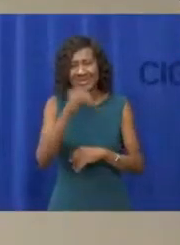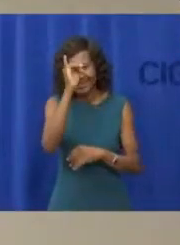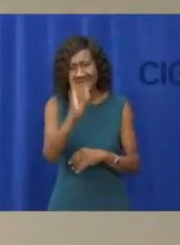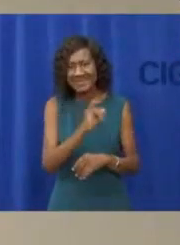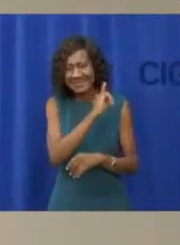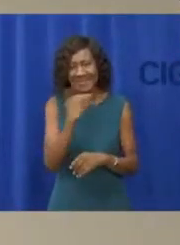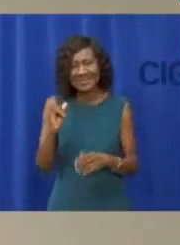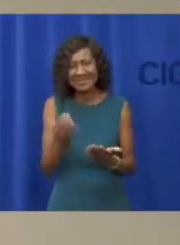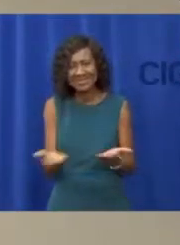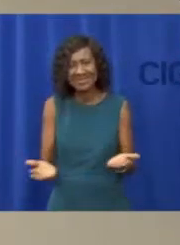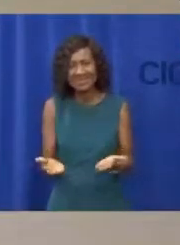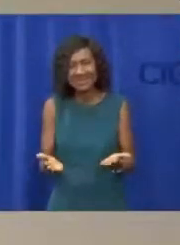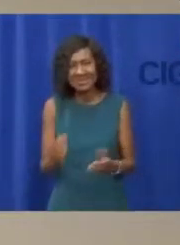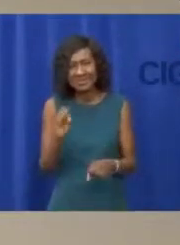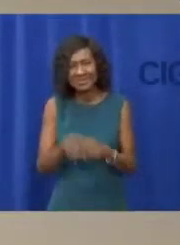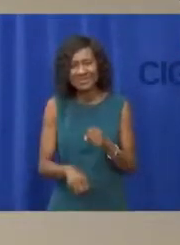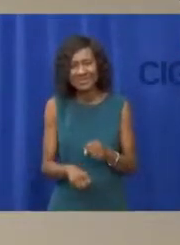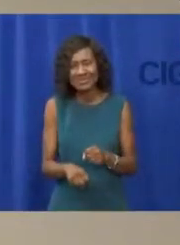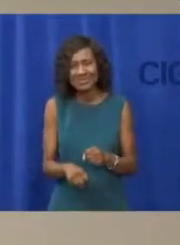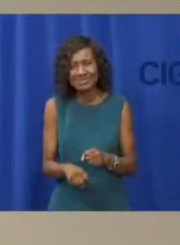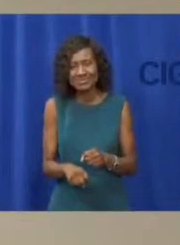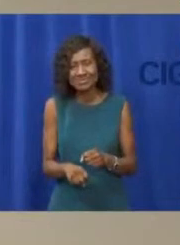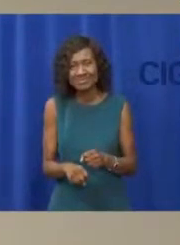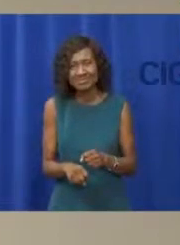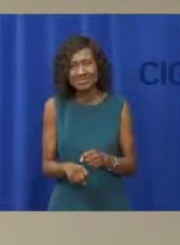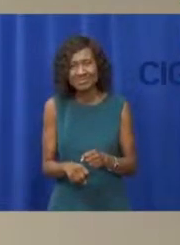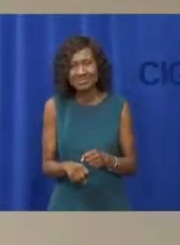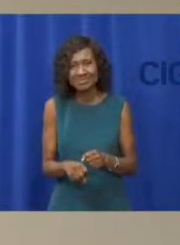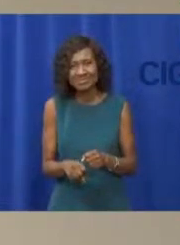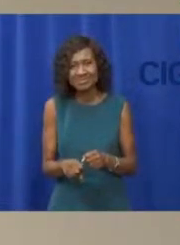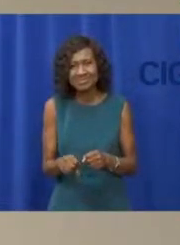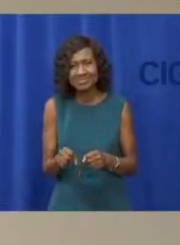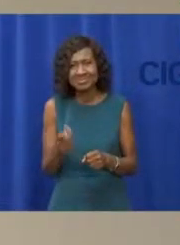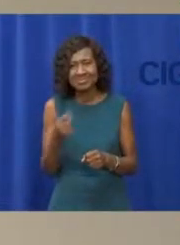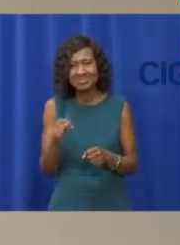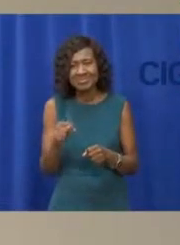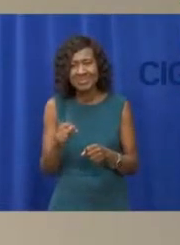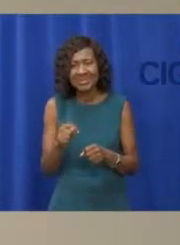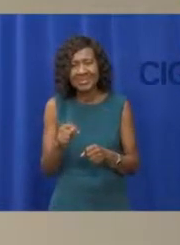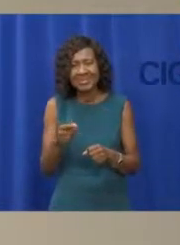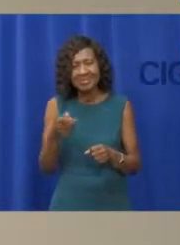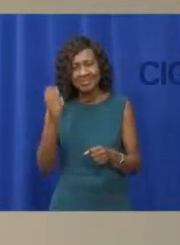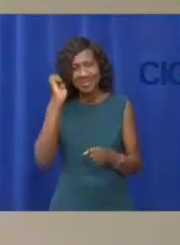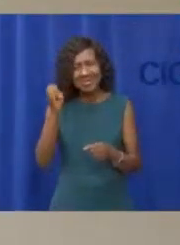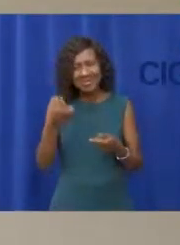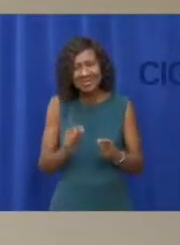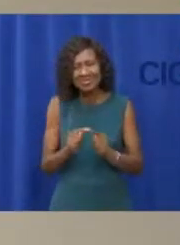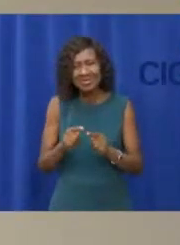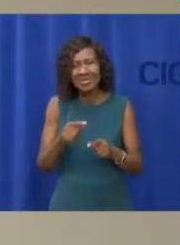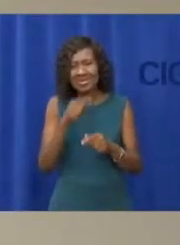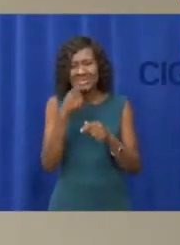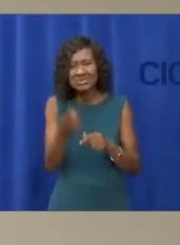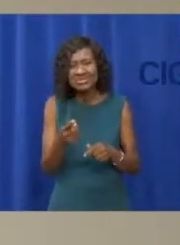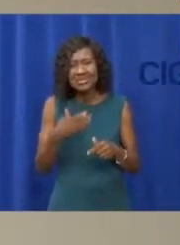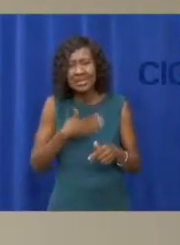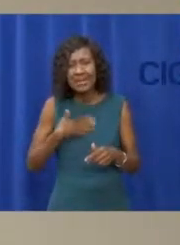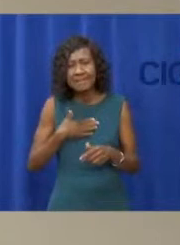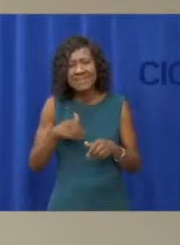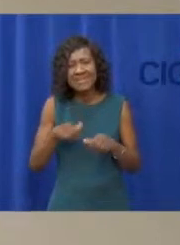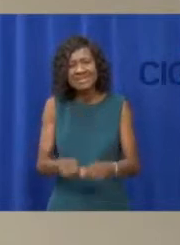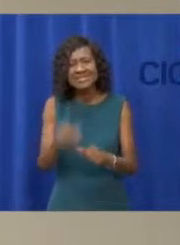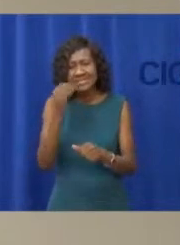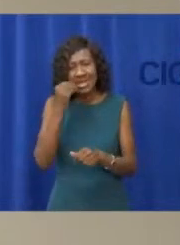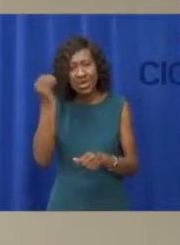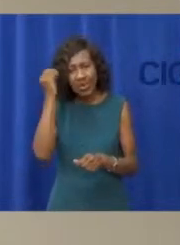here. So the effort is to plainly say, please stay home unless it's